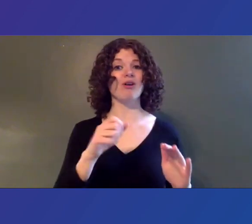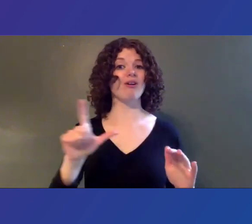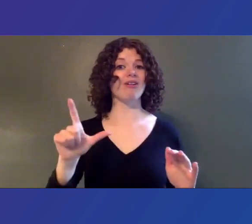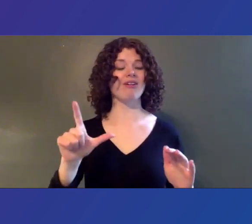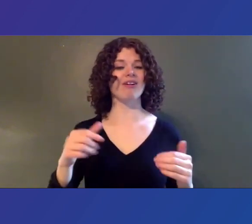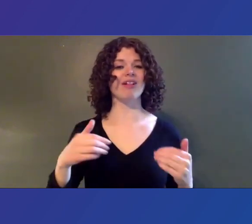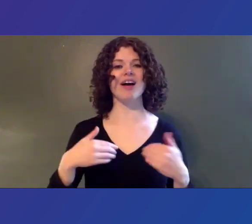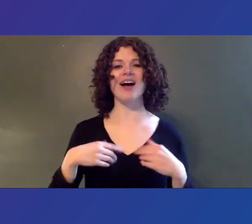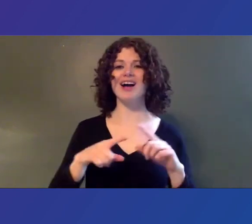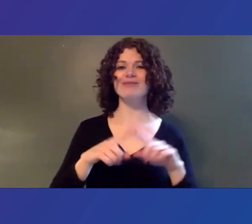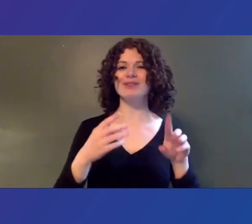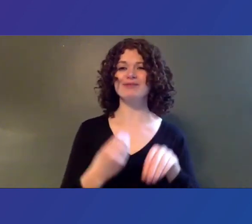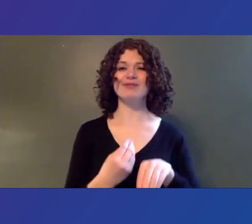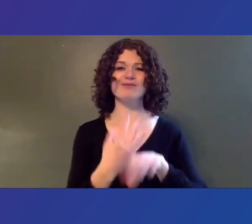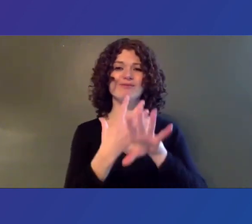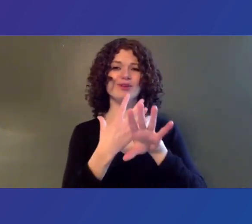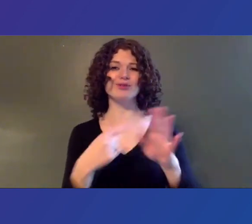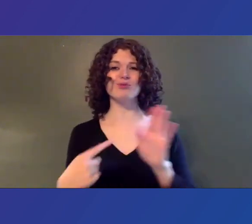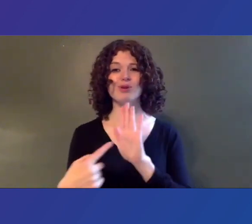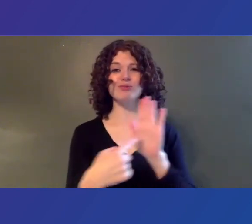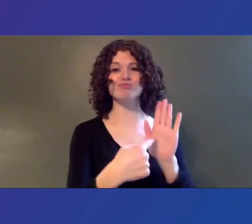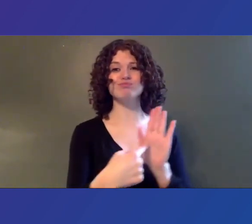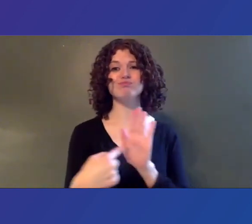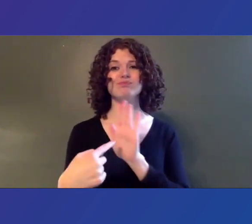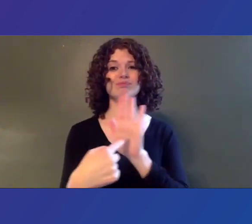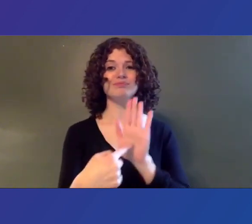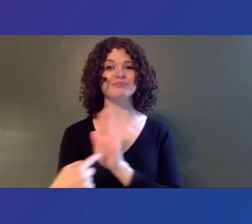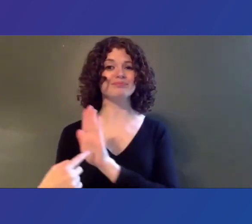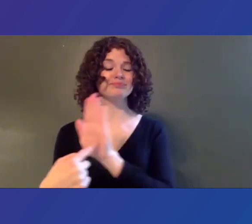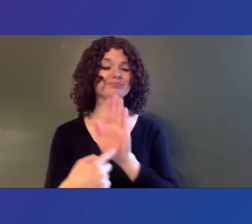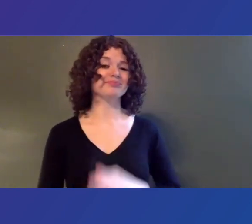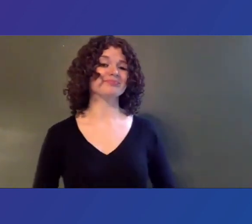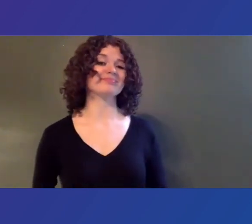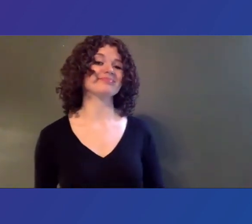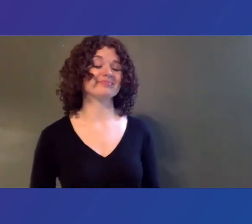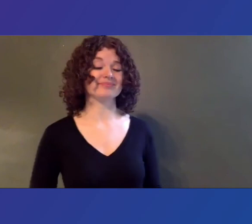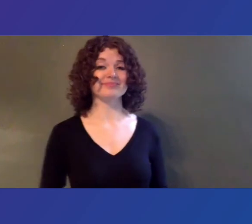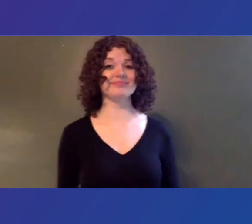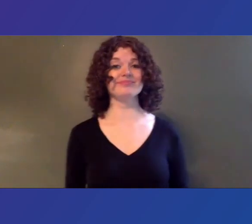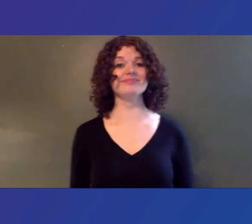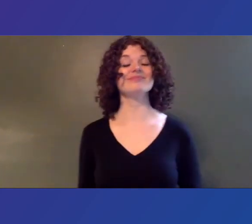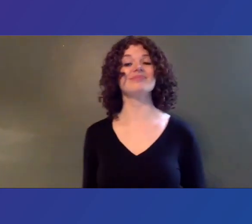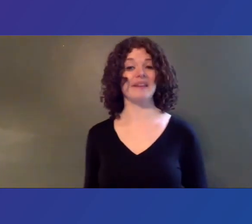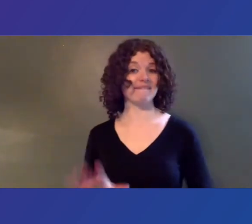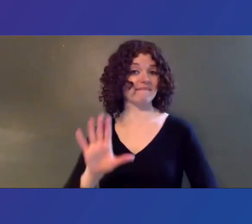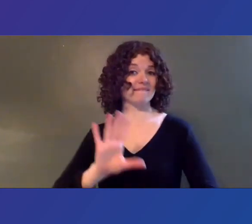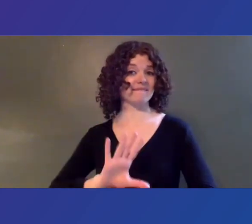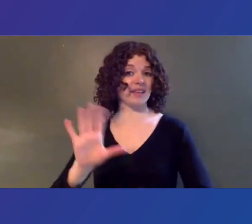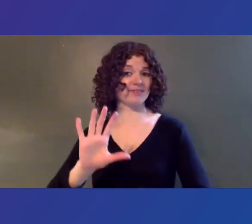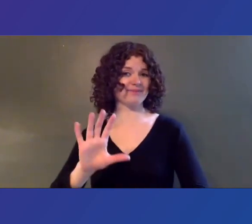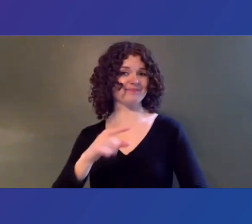virtual expo showcase right now, and again at 5.